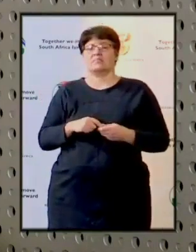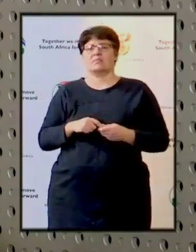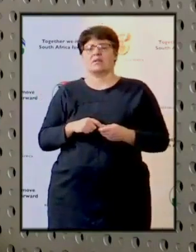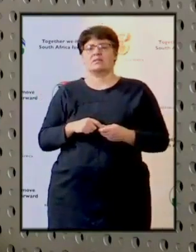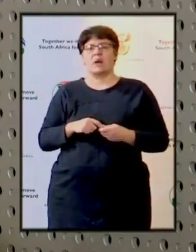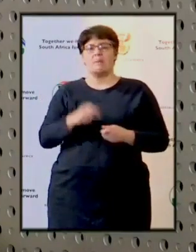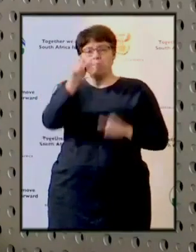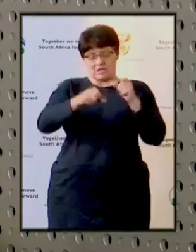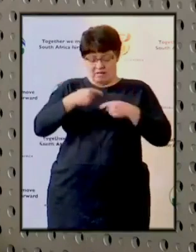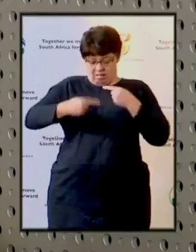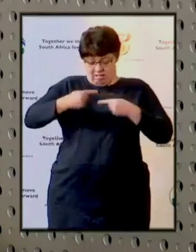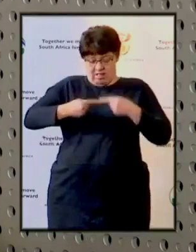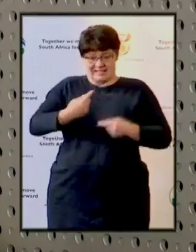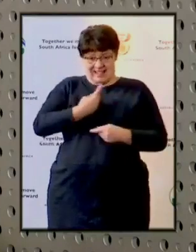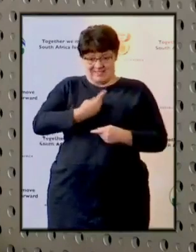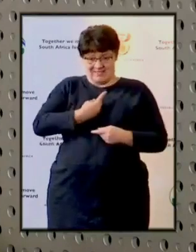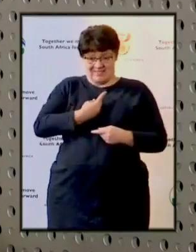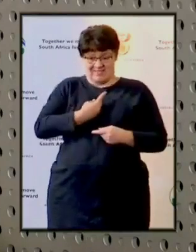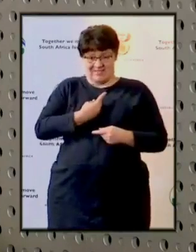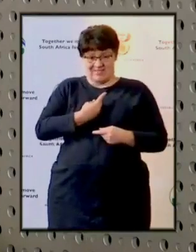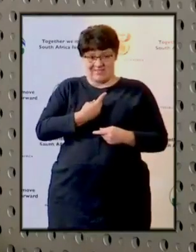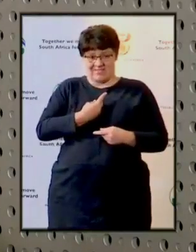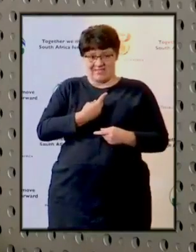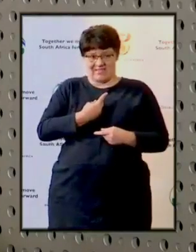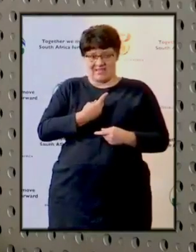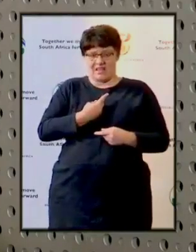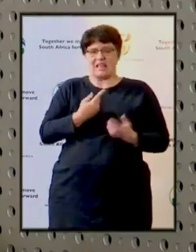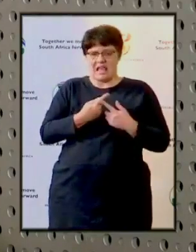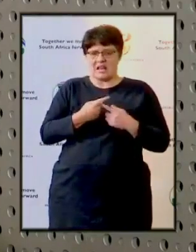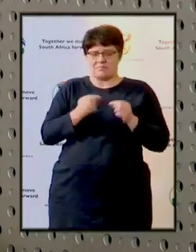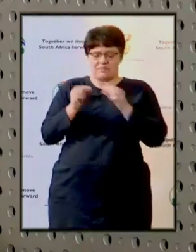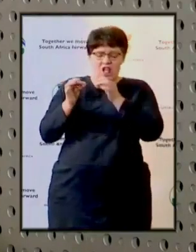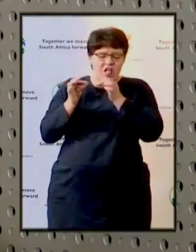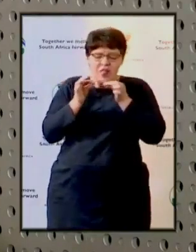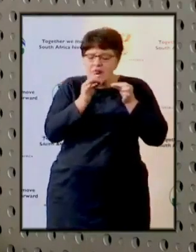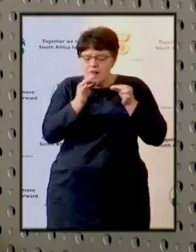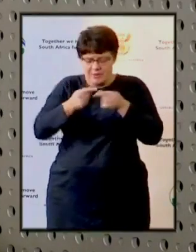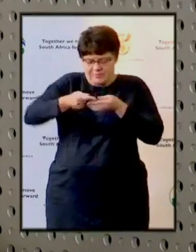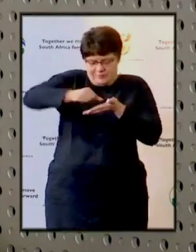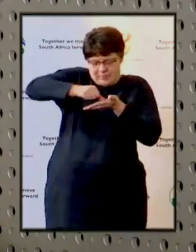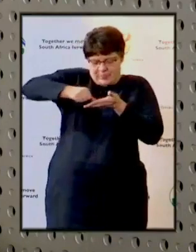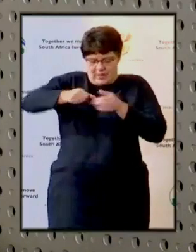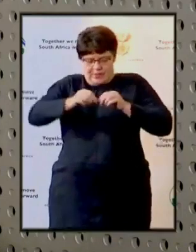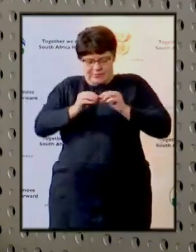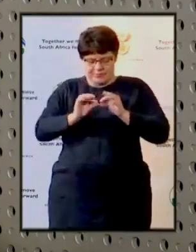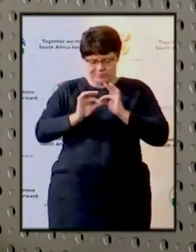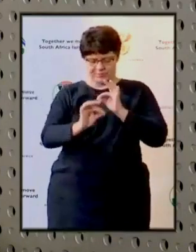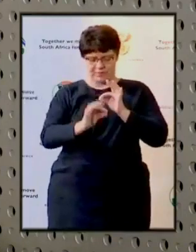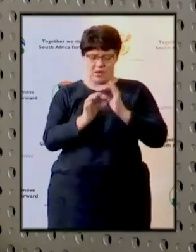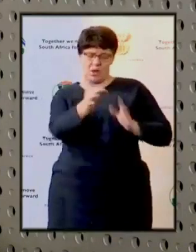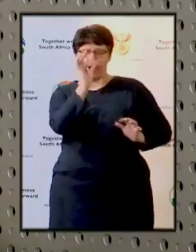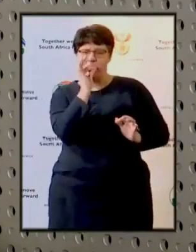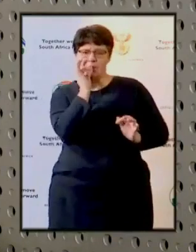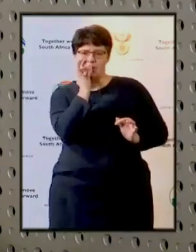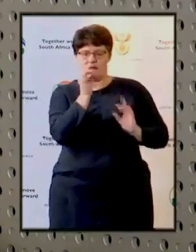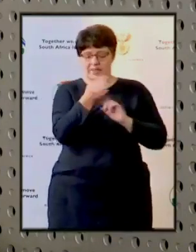when people zol, they put saliva on the paper and then zol. And then they share